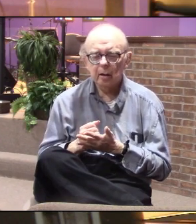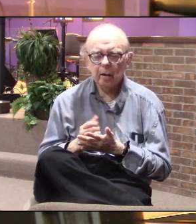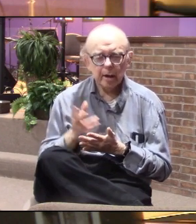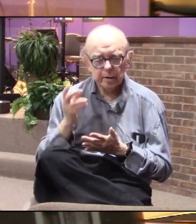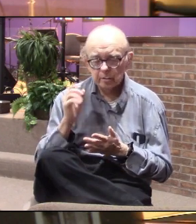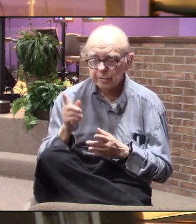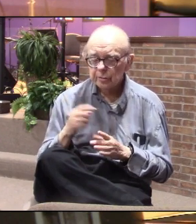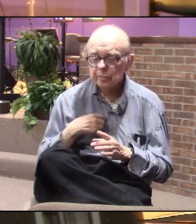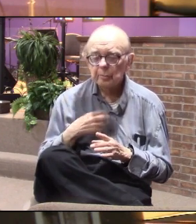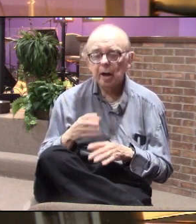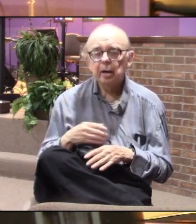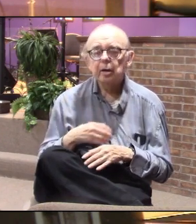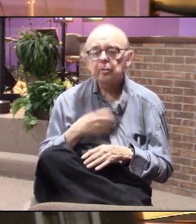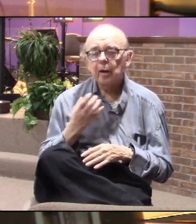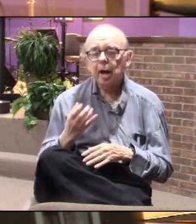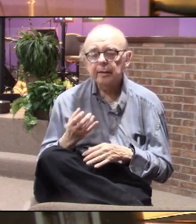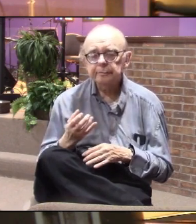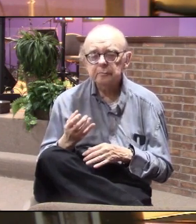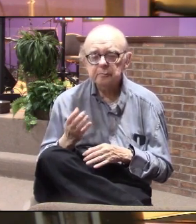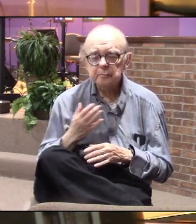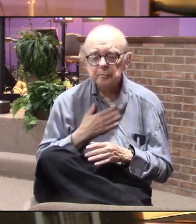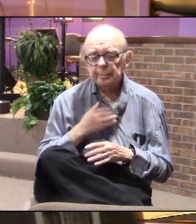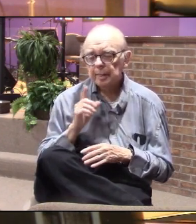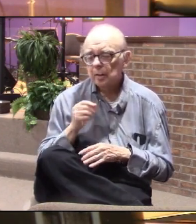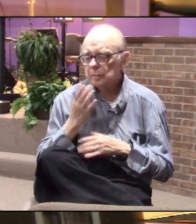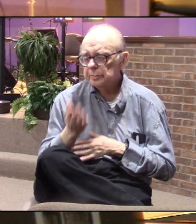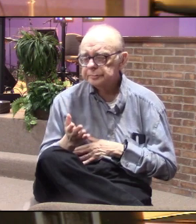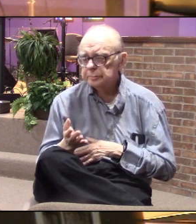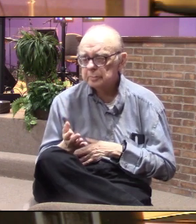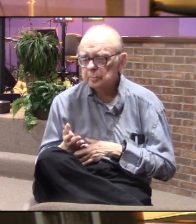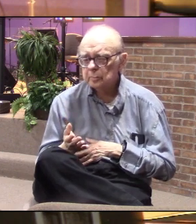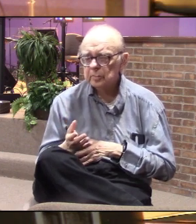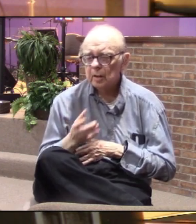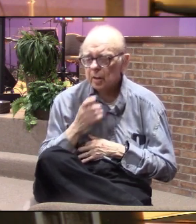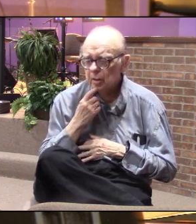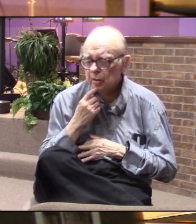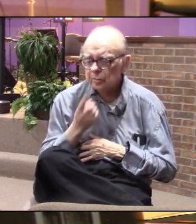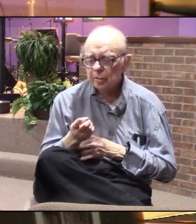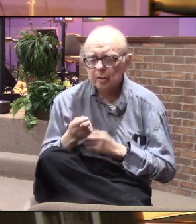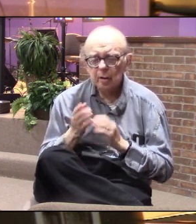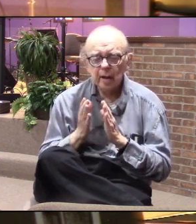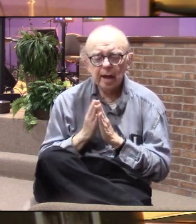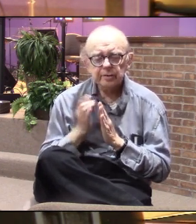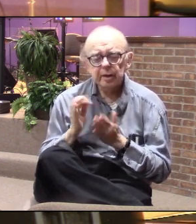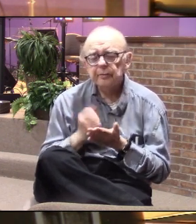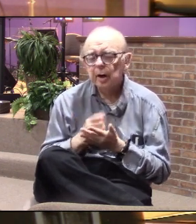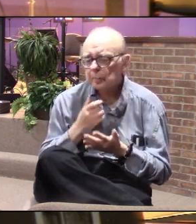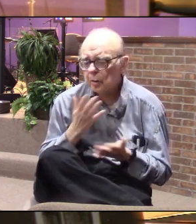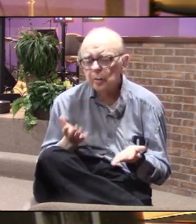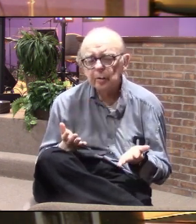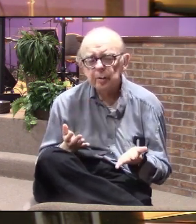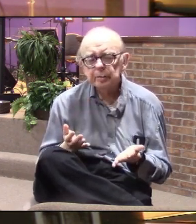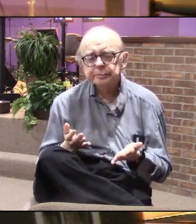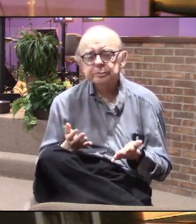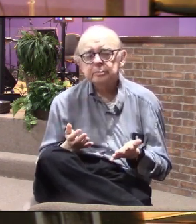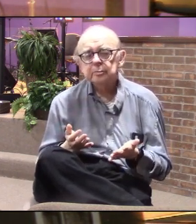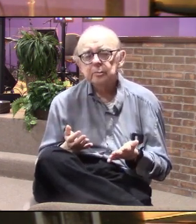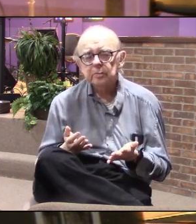to my cry. My question to you is, who are you really asking for help?